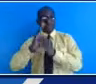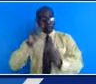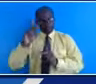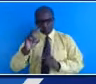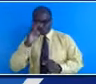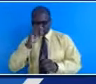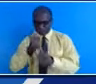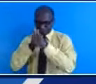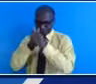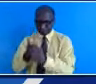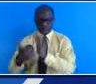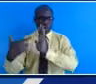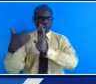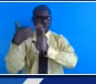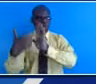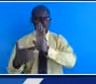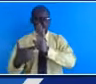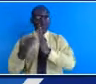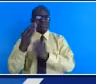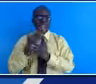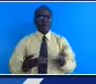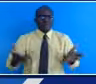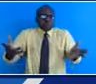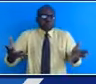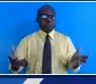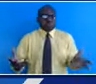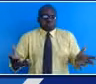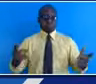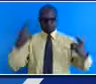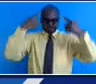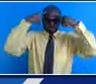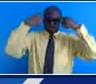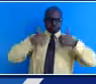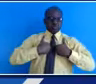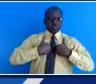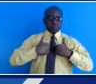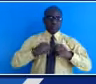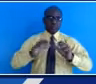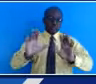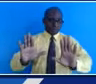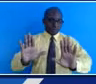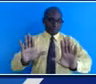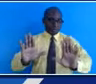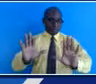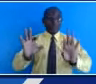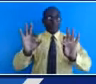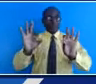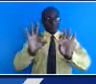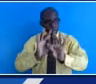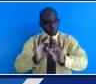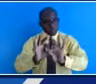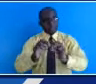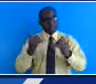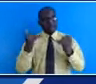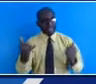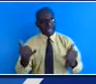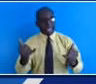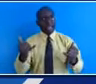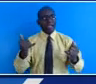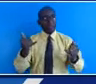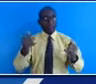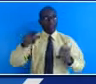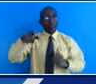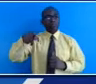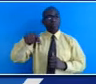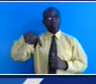two is that retail establishments open. We're going to hear from Robin Eden-Buco in a few minutes, and she operates a